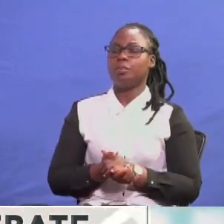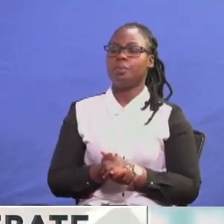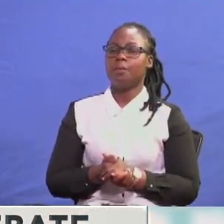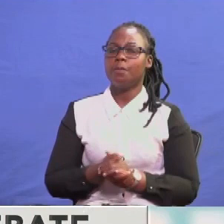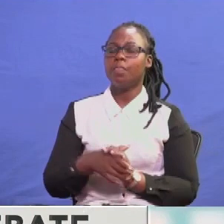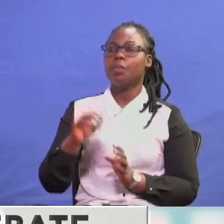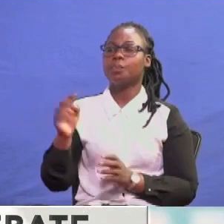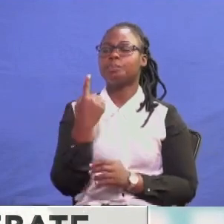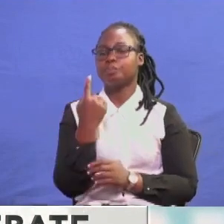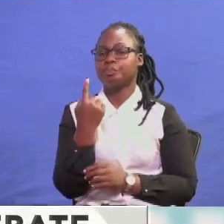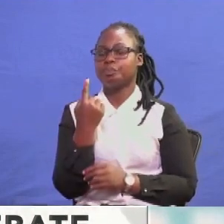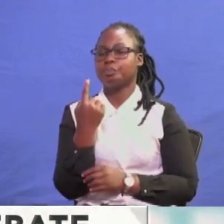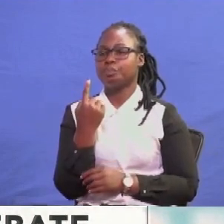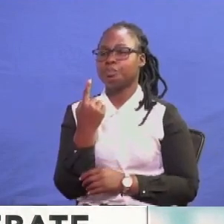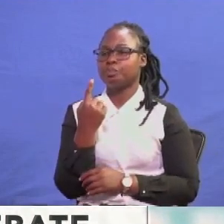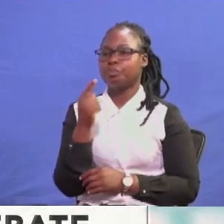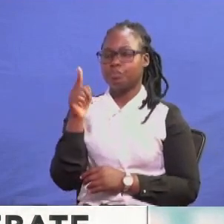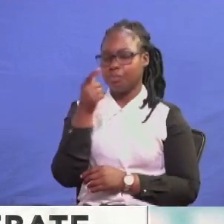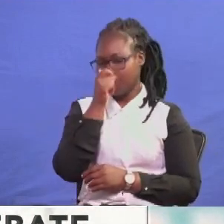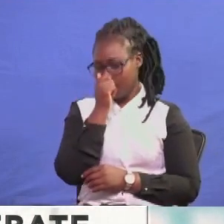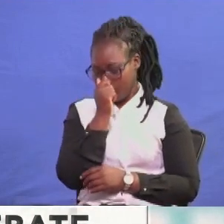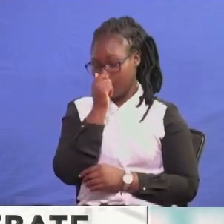First of all, I'll wish to